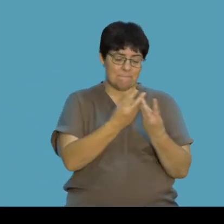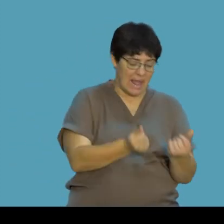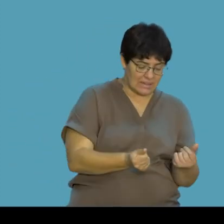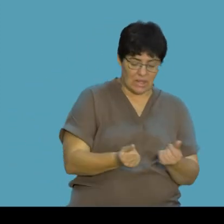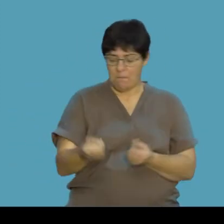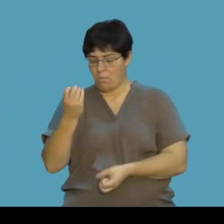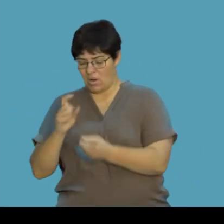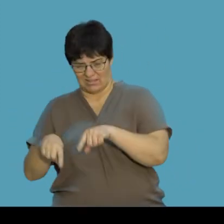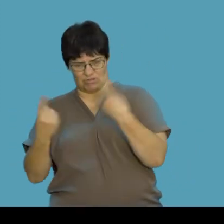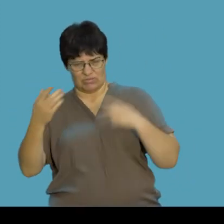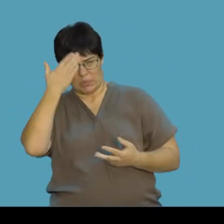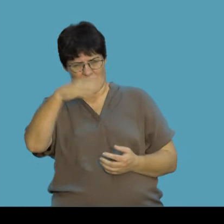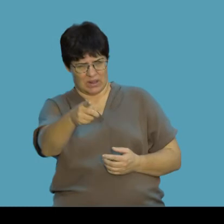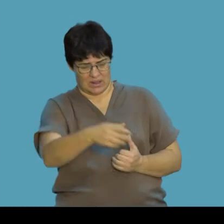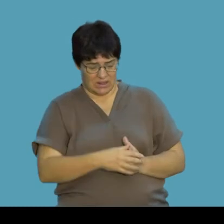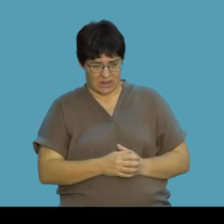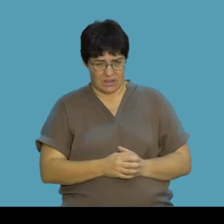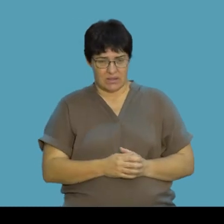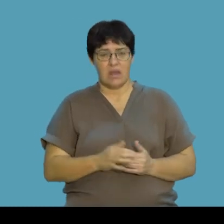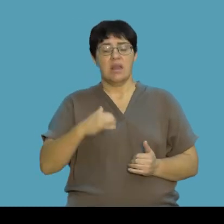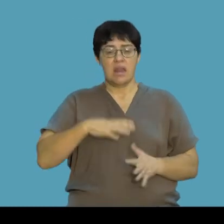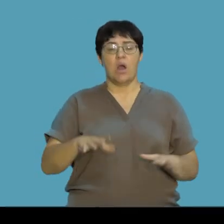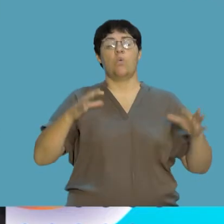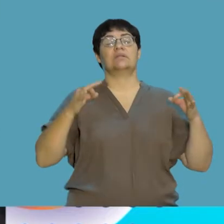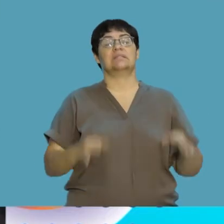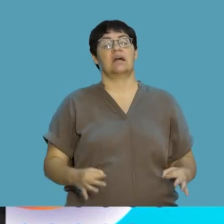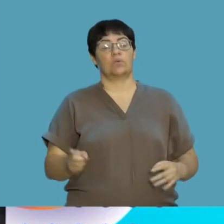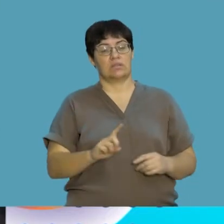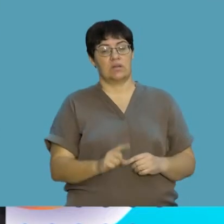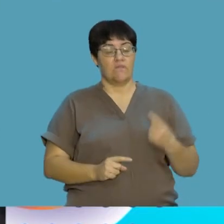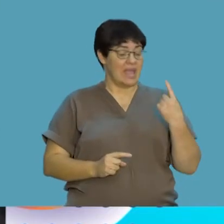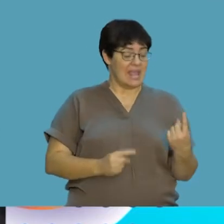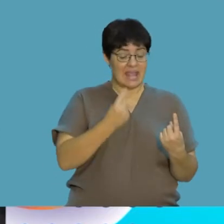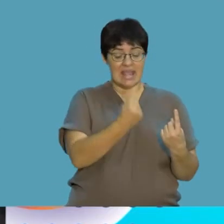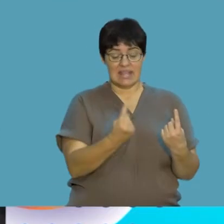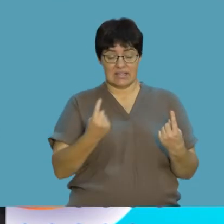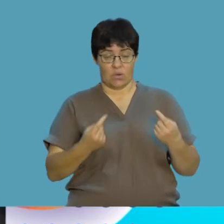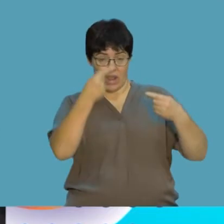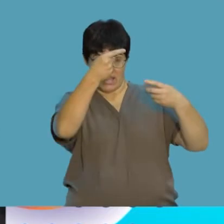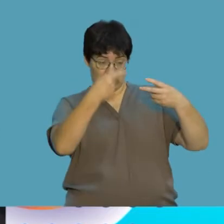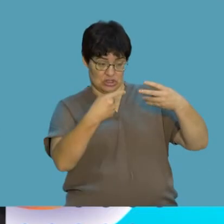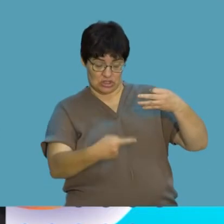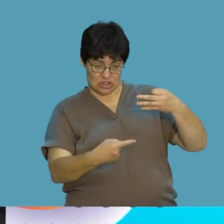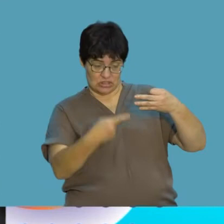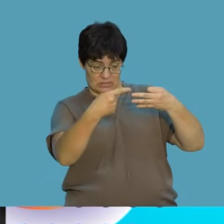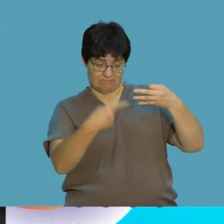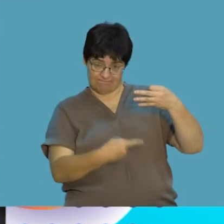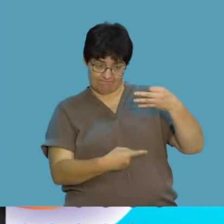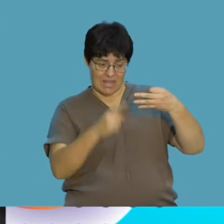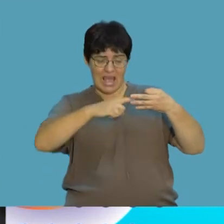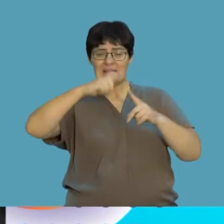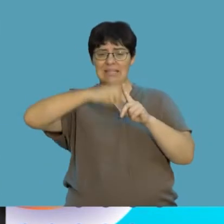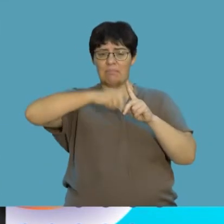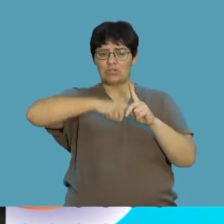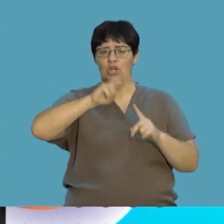point. Okay, now having said that, we want to decide whether for each of these substances at that temperature